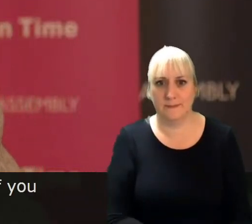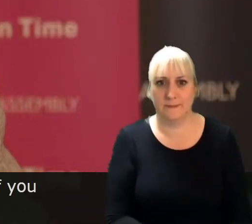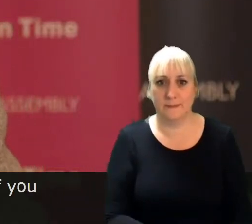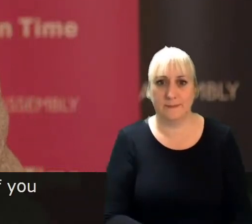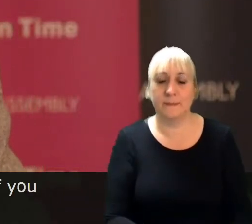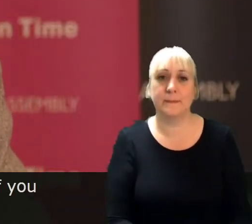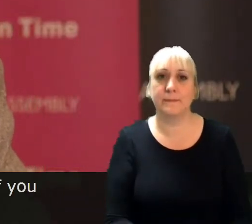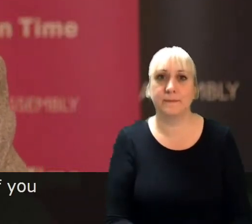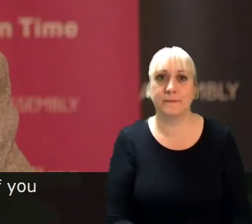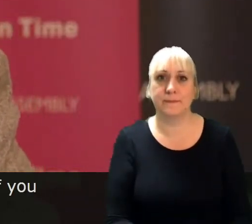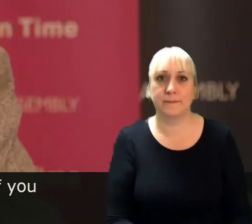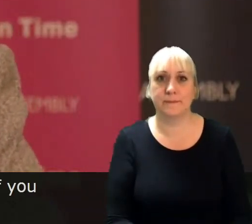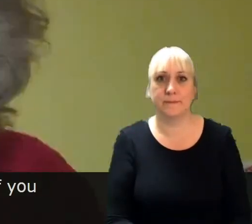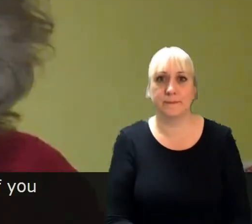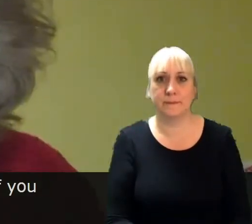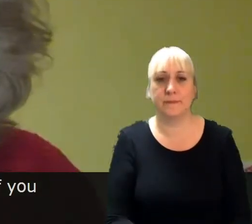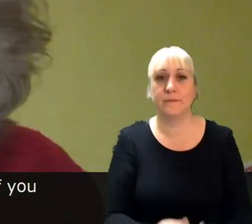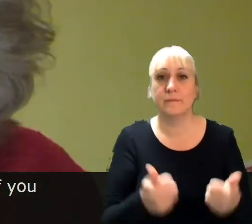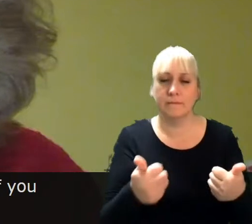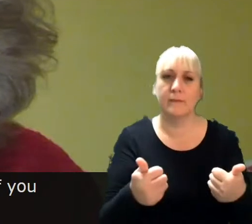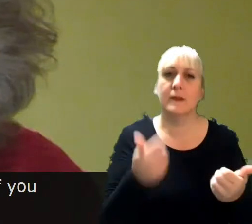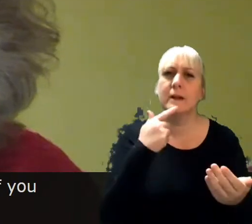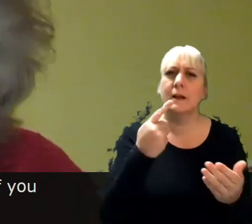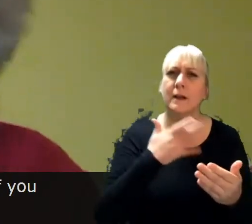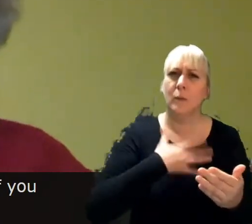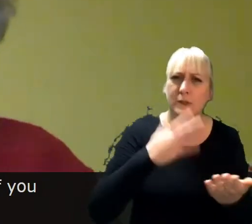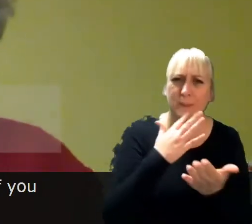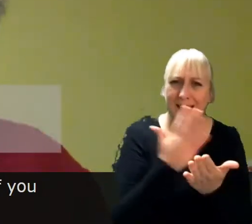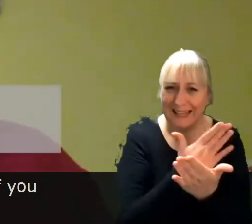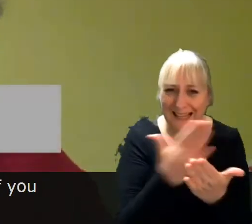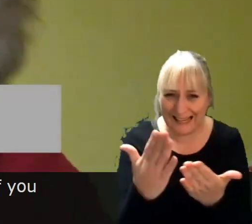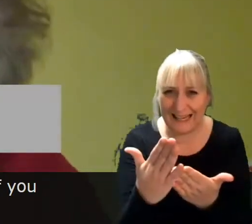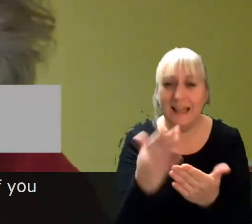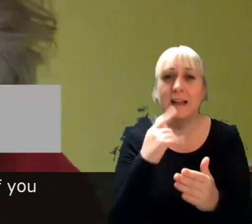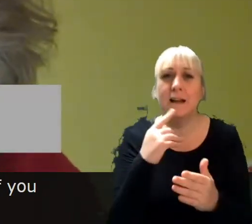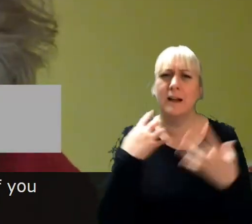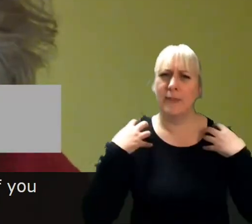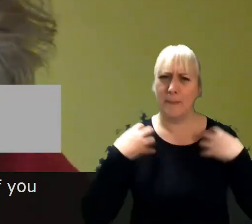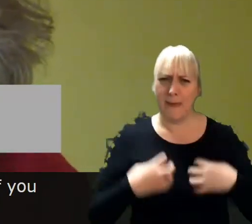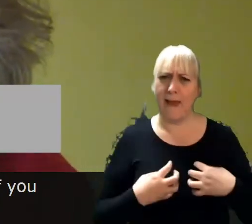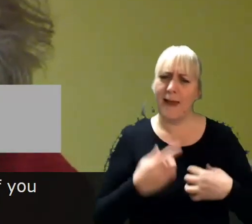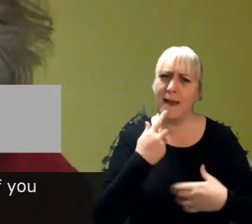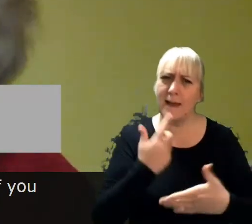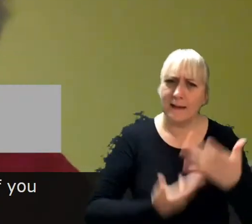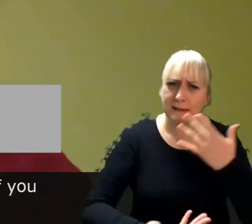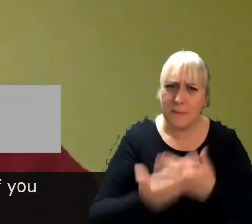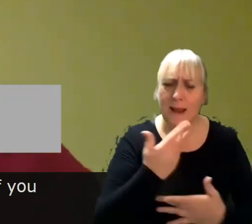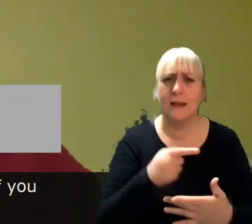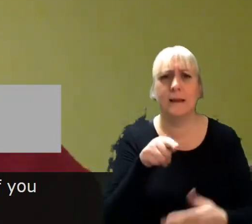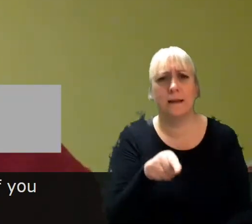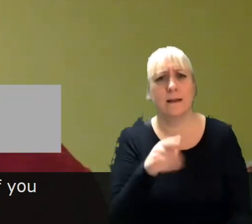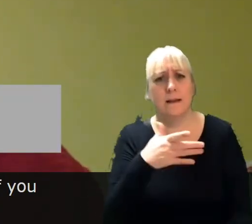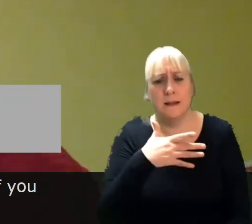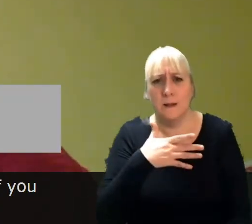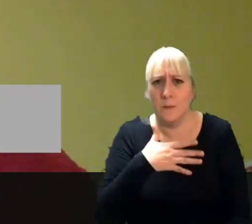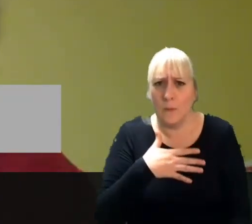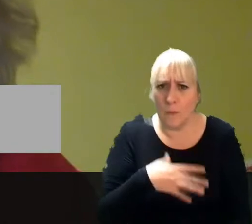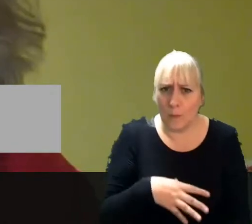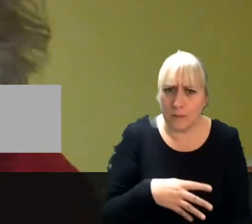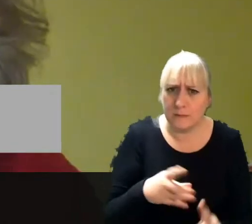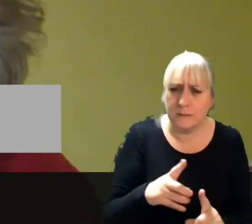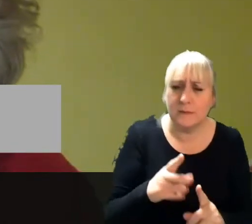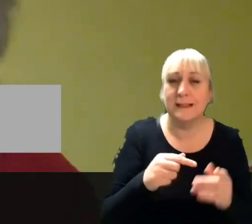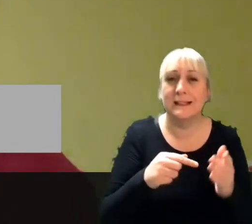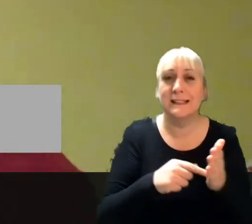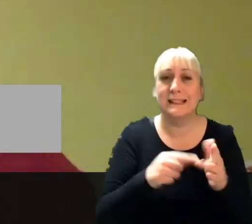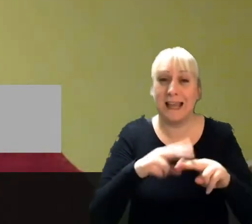Moore. Just to be very clear, the Mayor was clear about the fact that he'd got TfL's finances